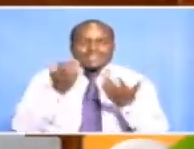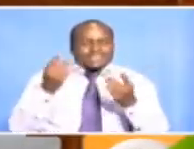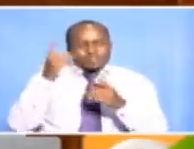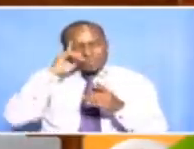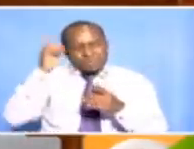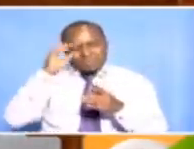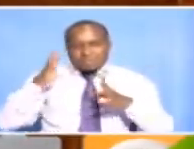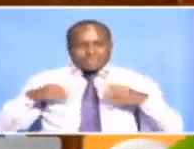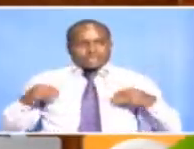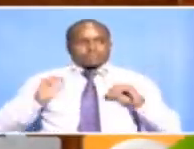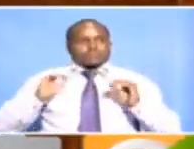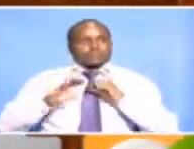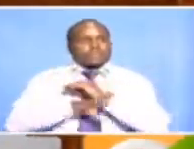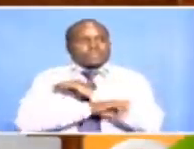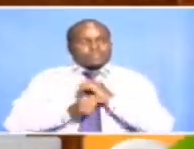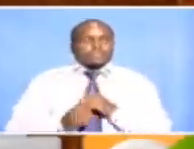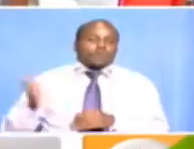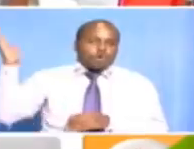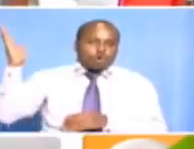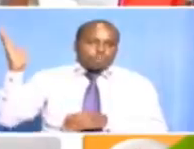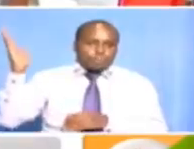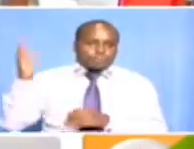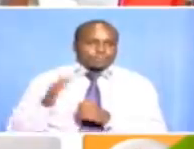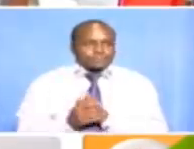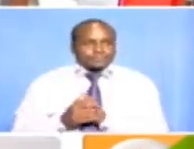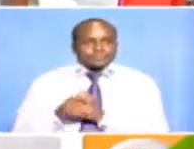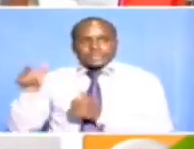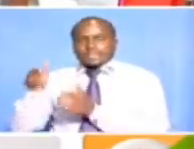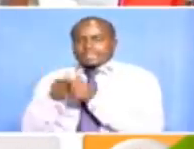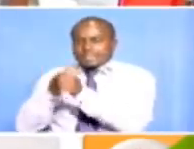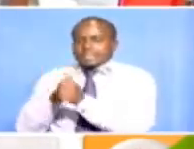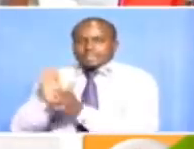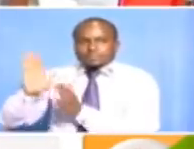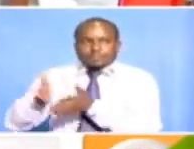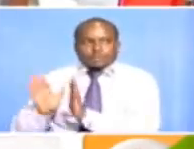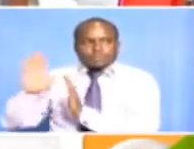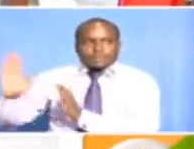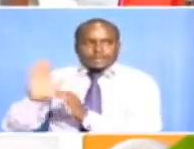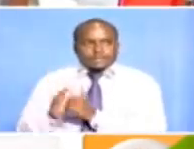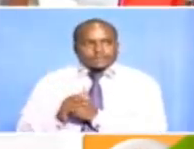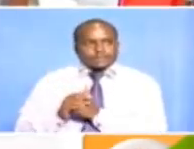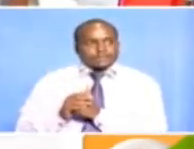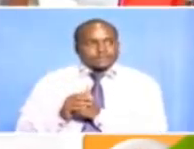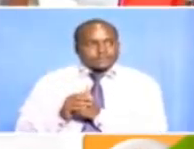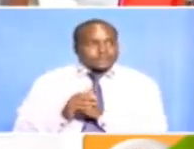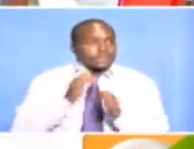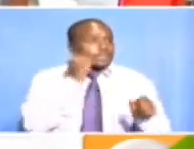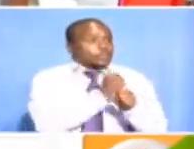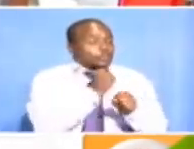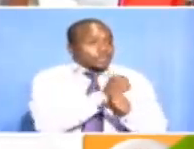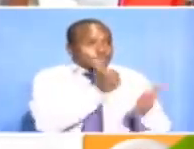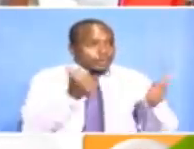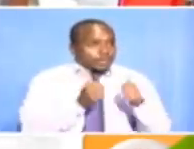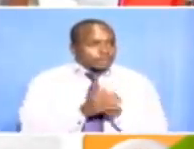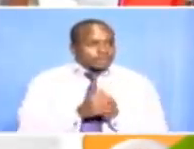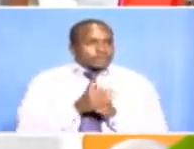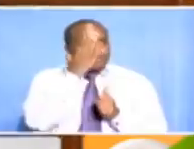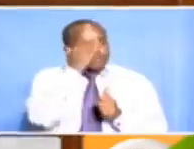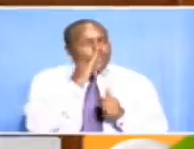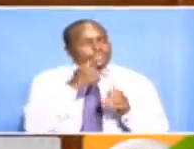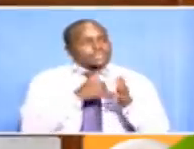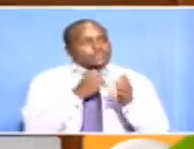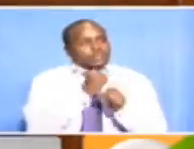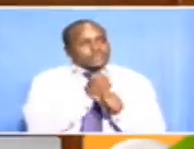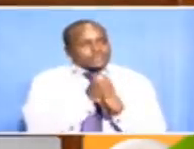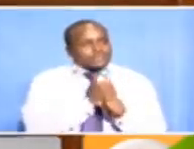thief will go home. So this unorthodox leadership of yours, you think it's working? It is working and it's going to work. Why is it working? Kidero